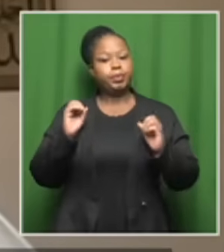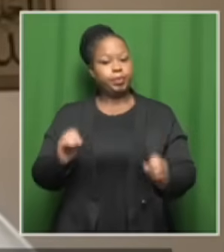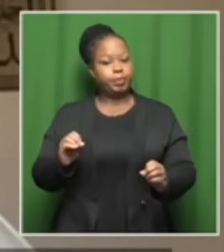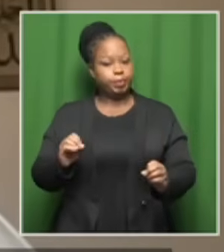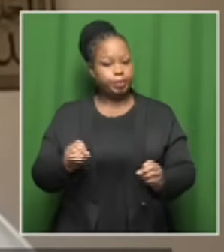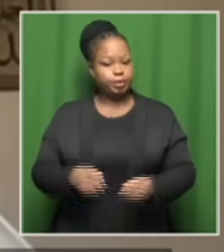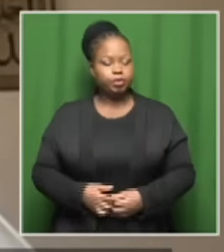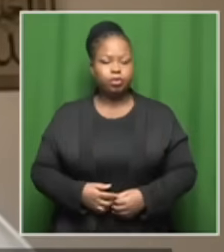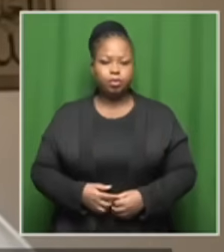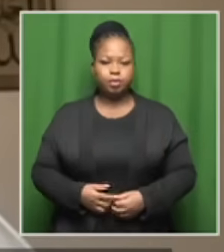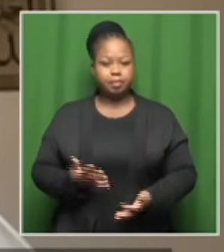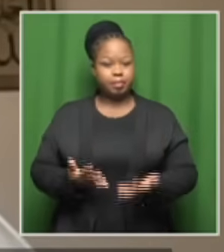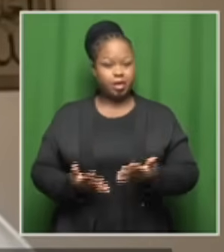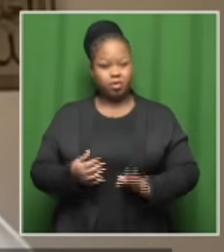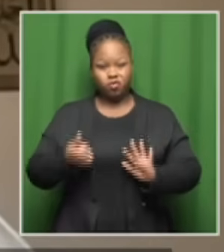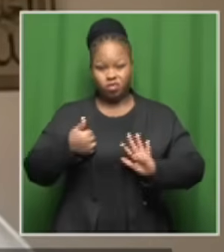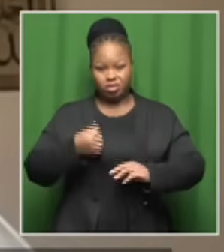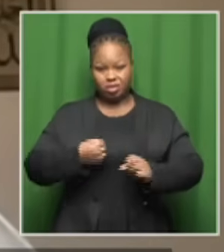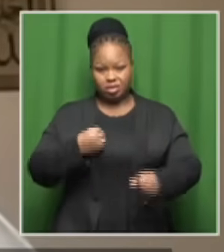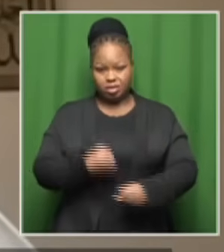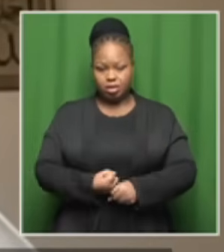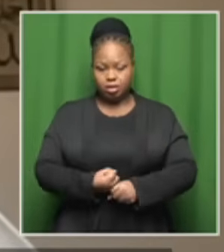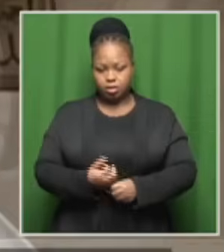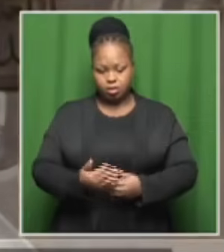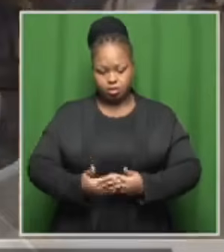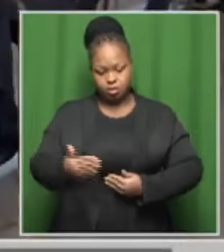for the next 6 years we do nothing,